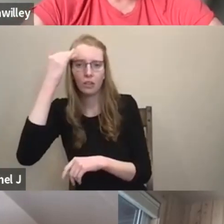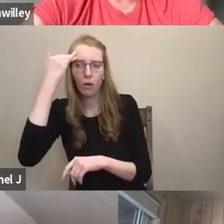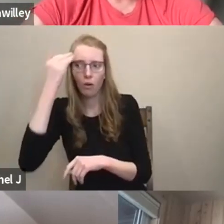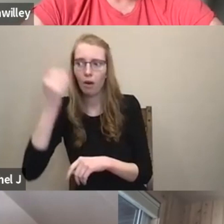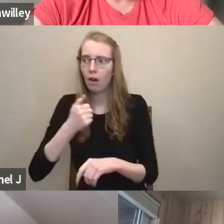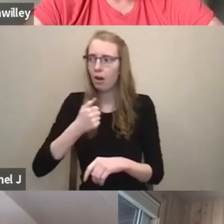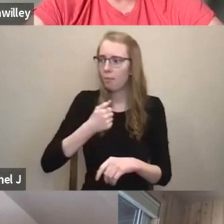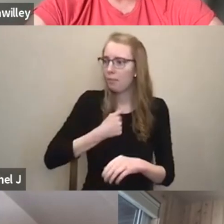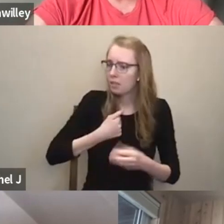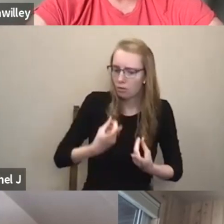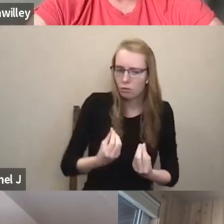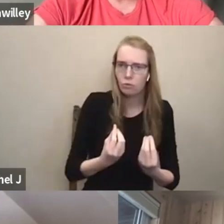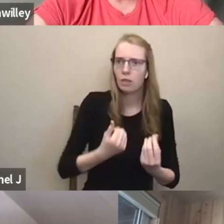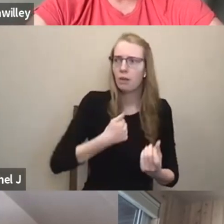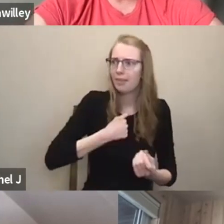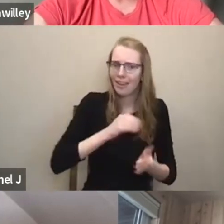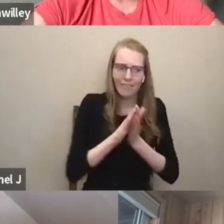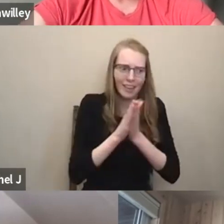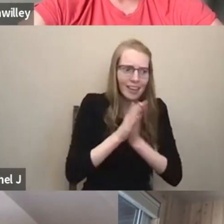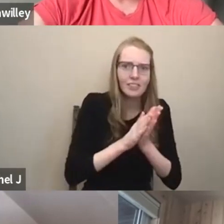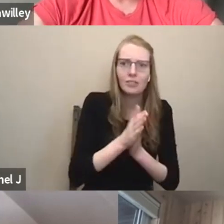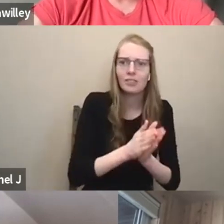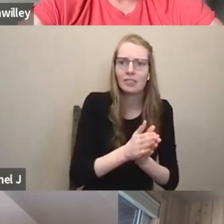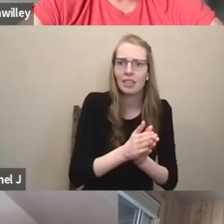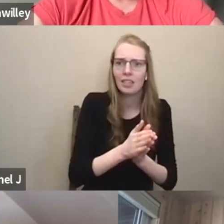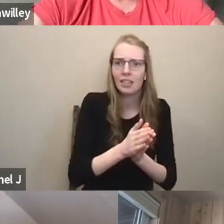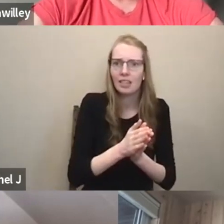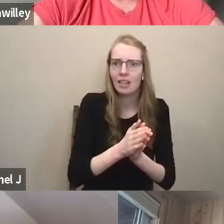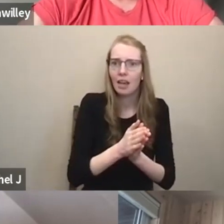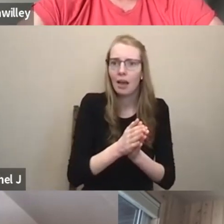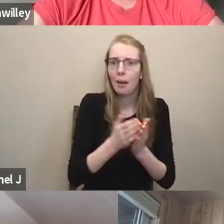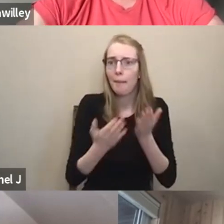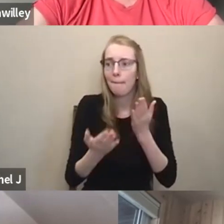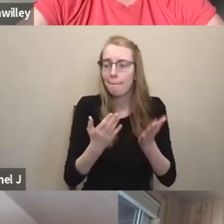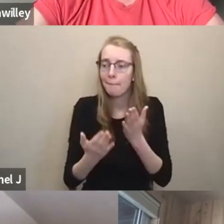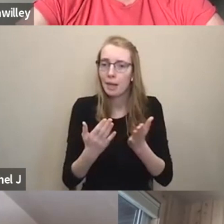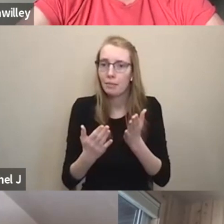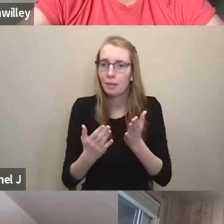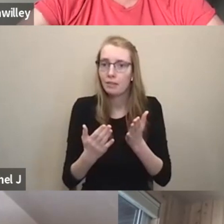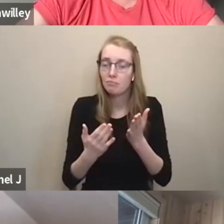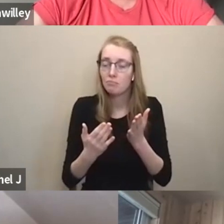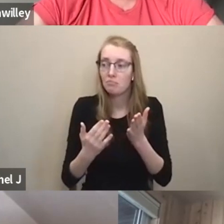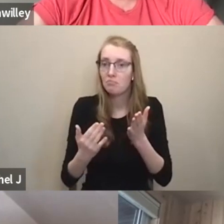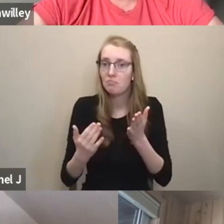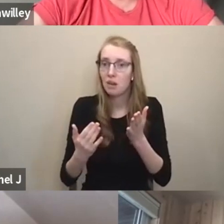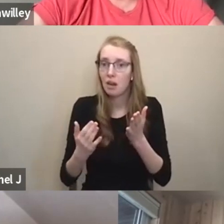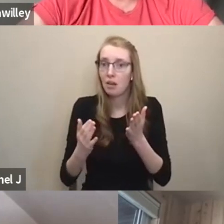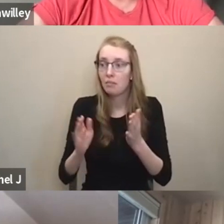and can speak to how it might counter what I'm doing and offer a different way of